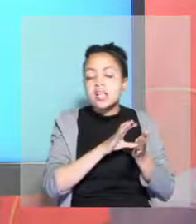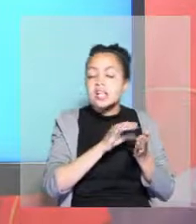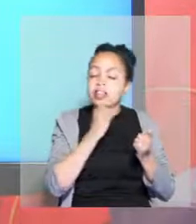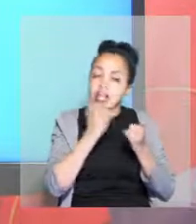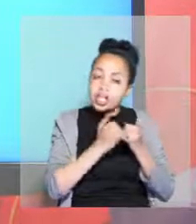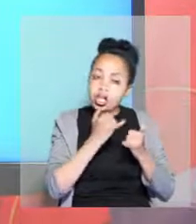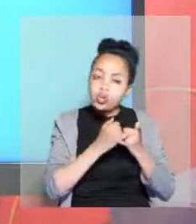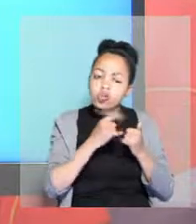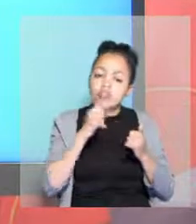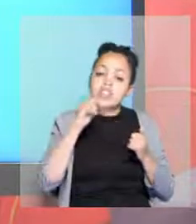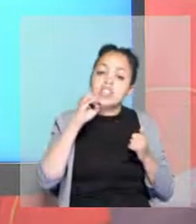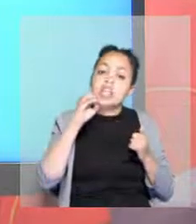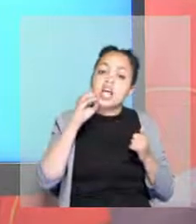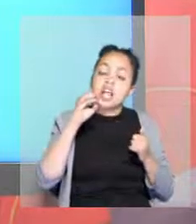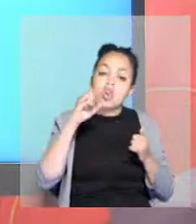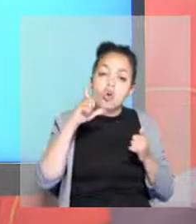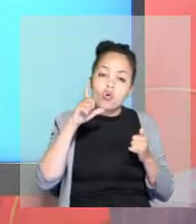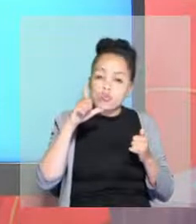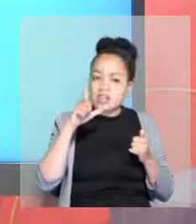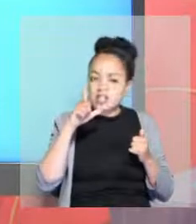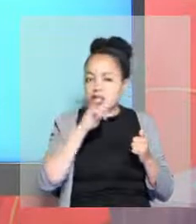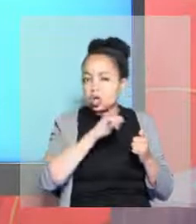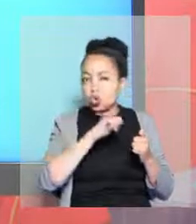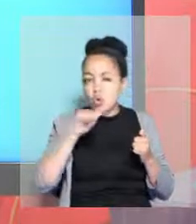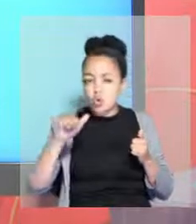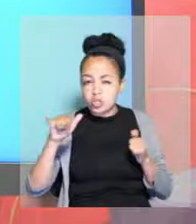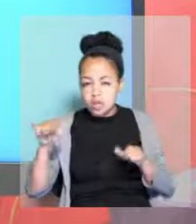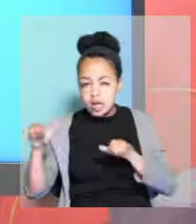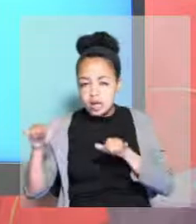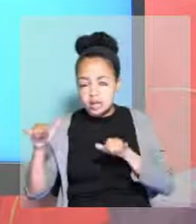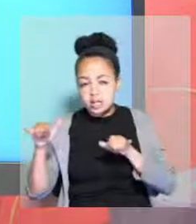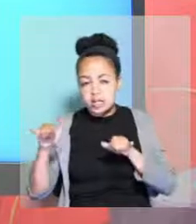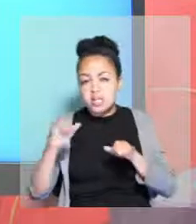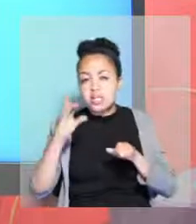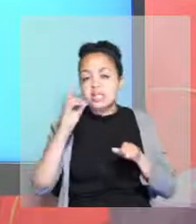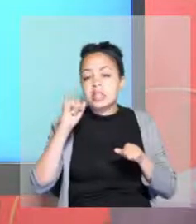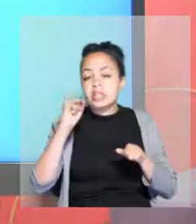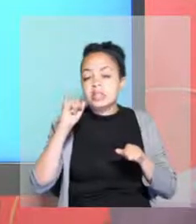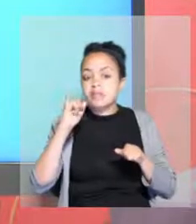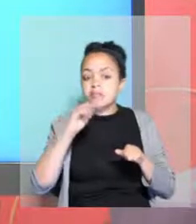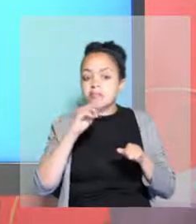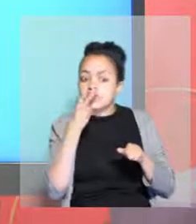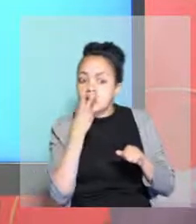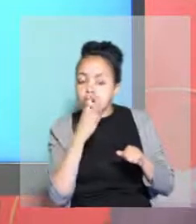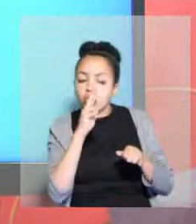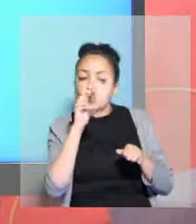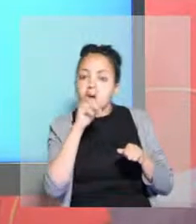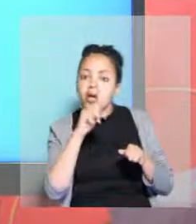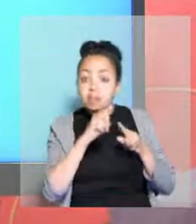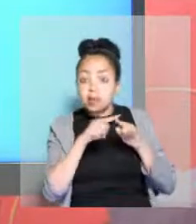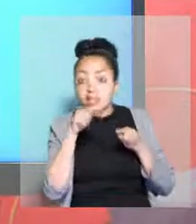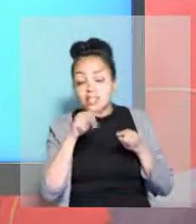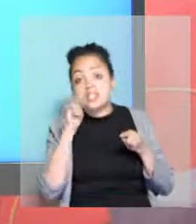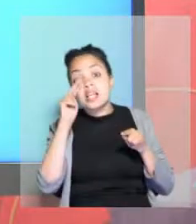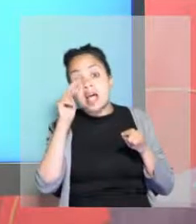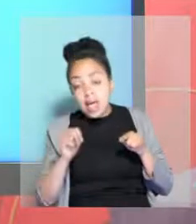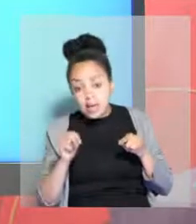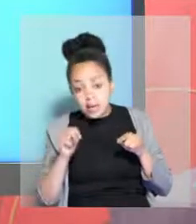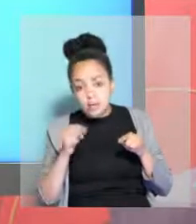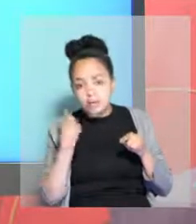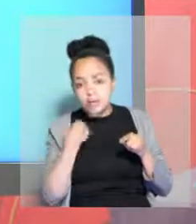telophase 1 of meiosis 1 looks like diploid 1, but it is haploid 1,